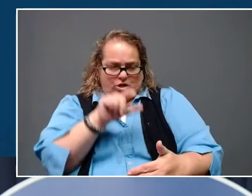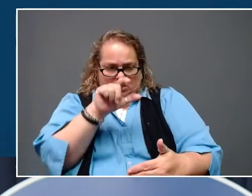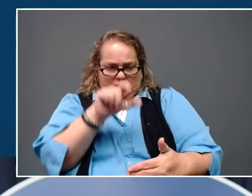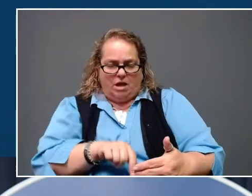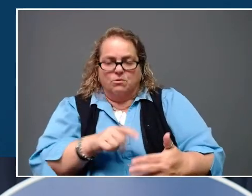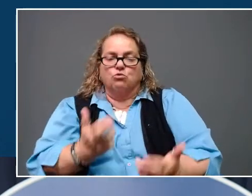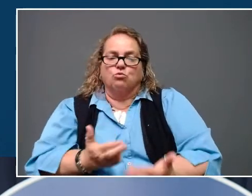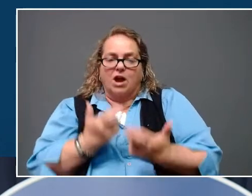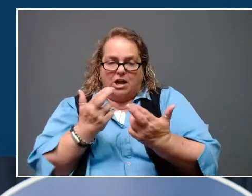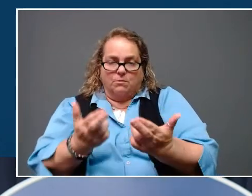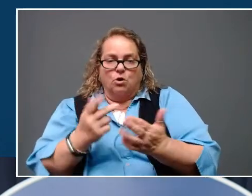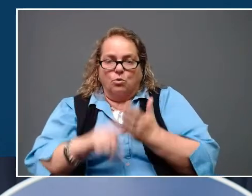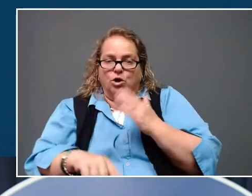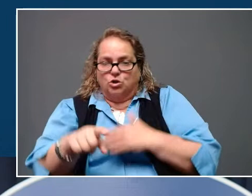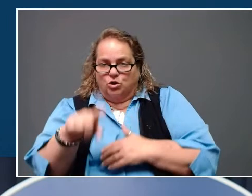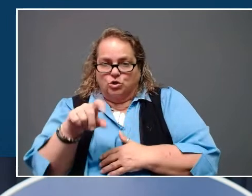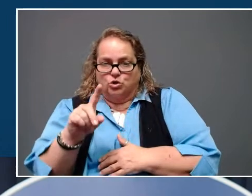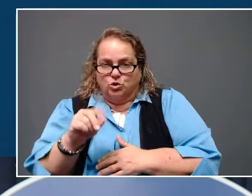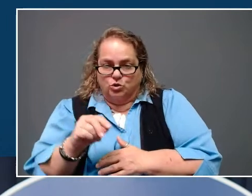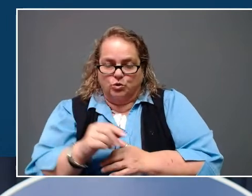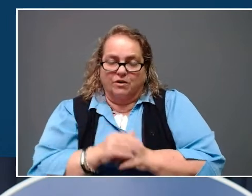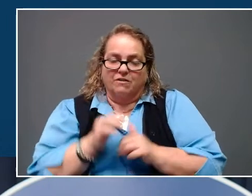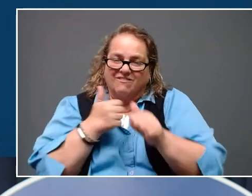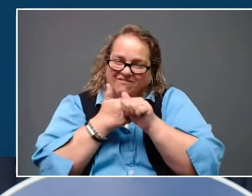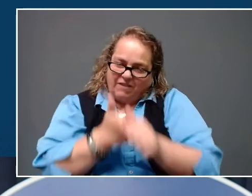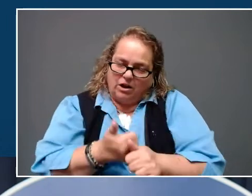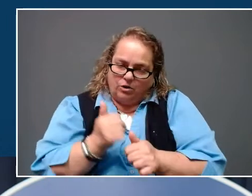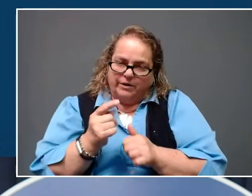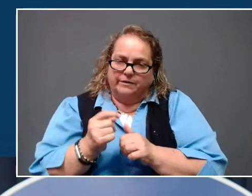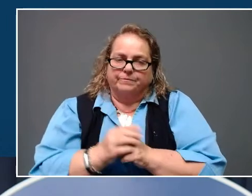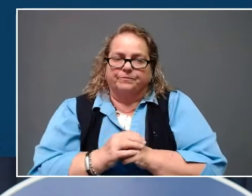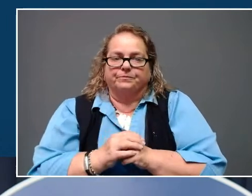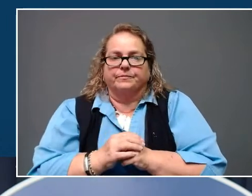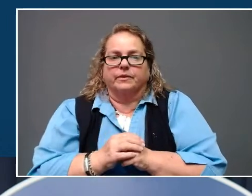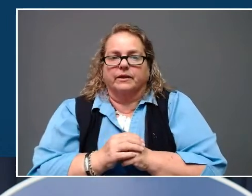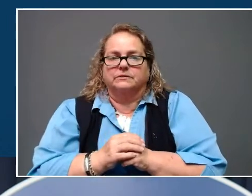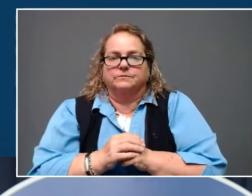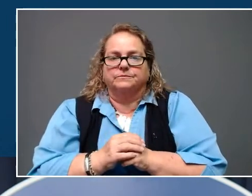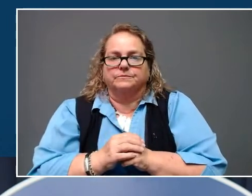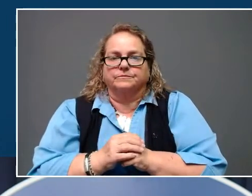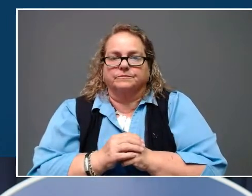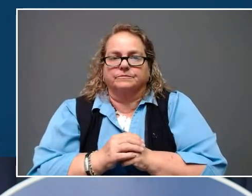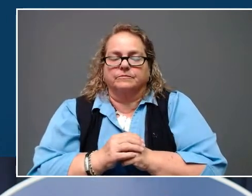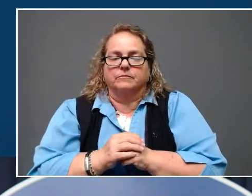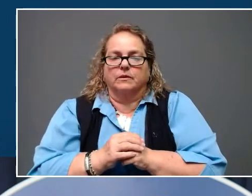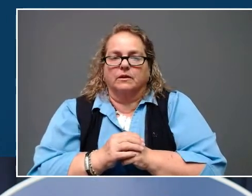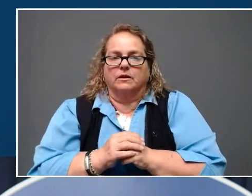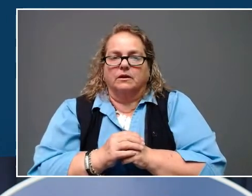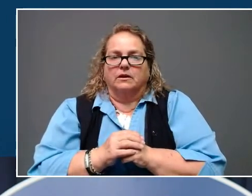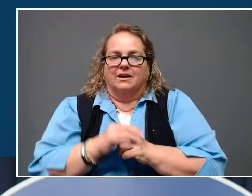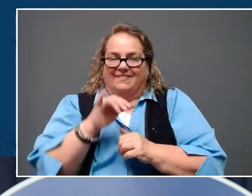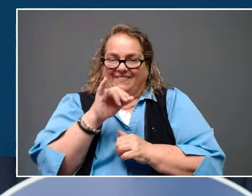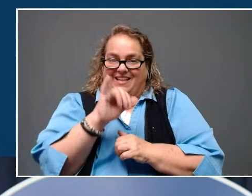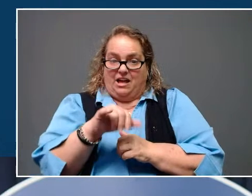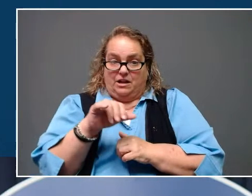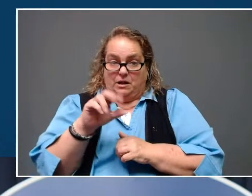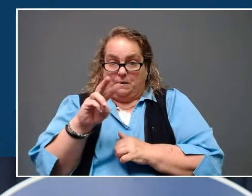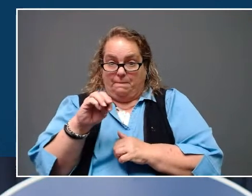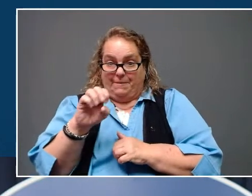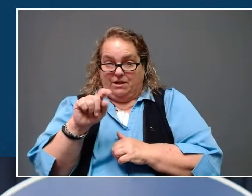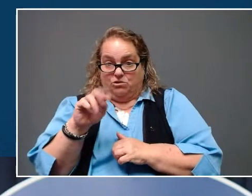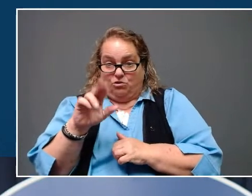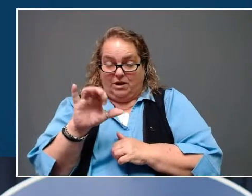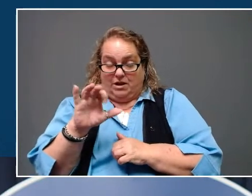to the color your county is and follow that. This metric, and I will address this specifically because a reporter put a question in,